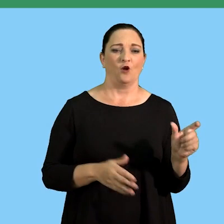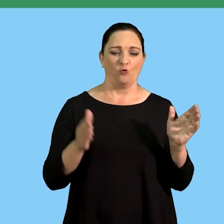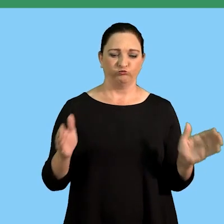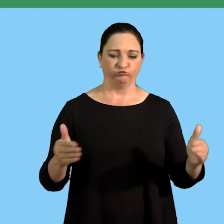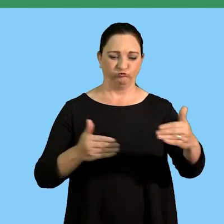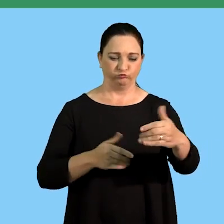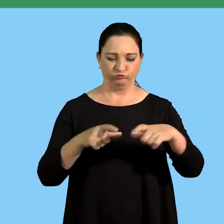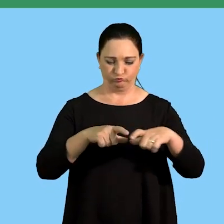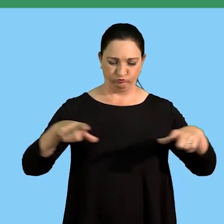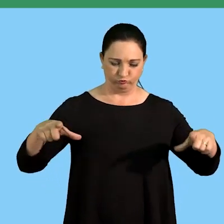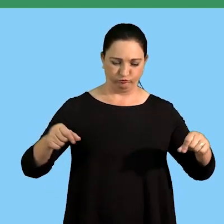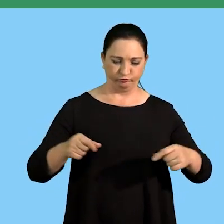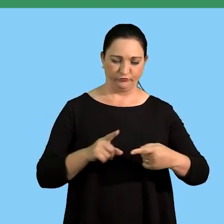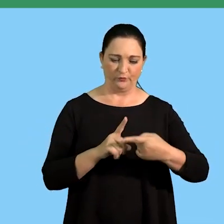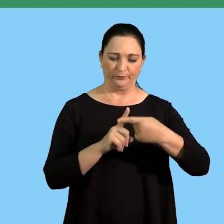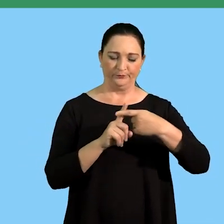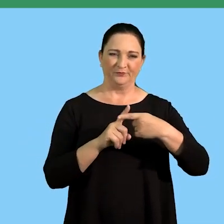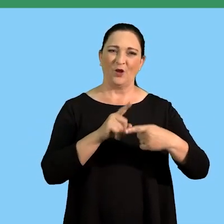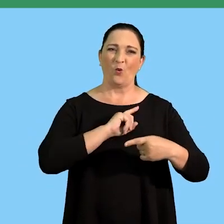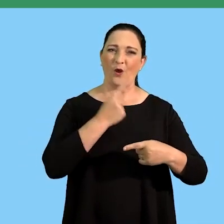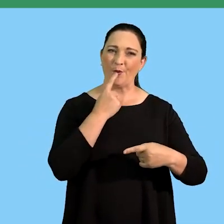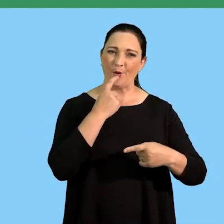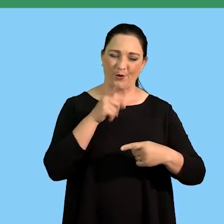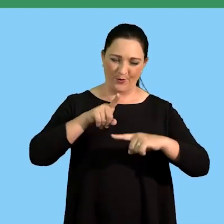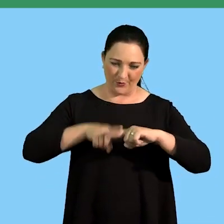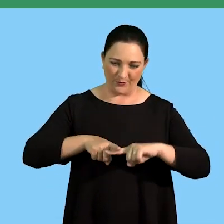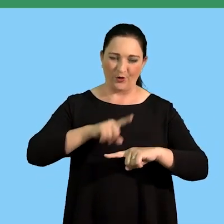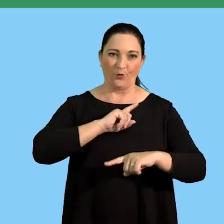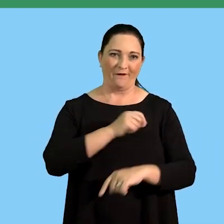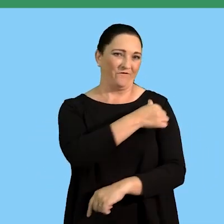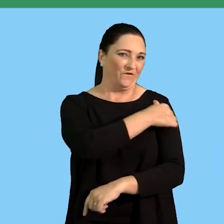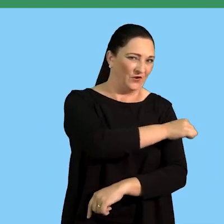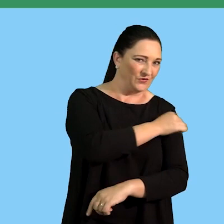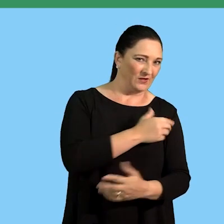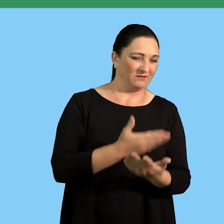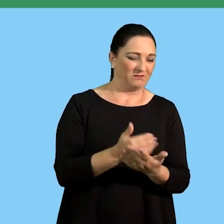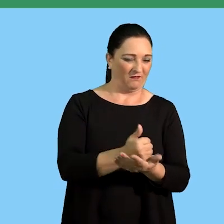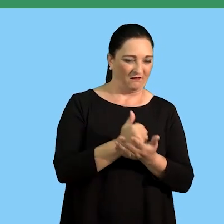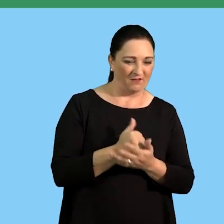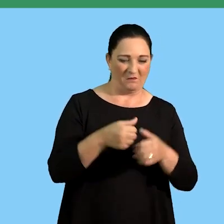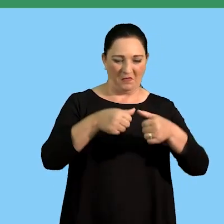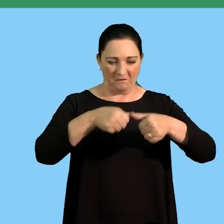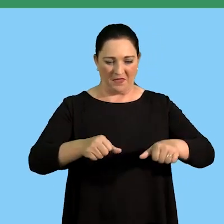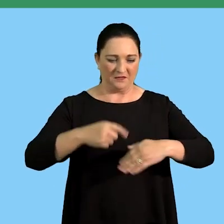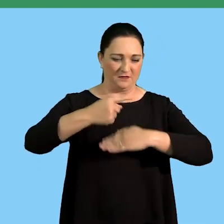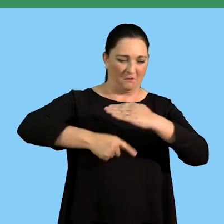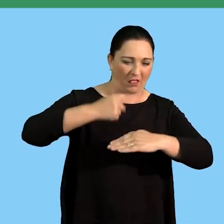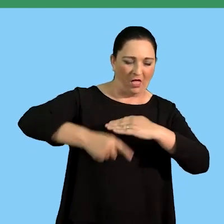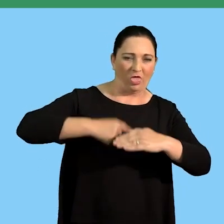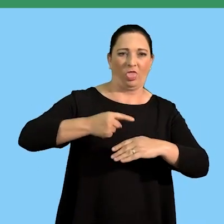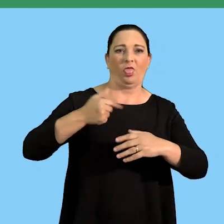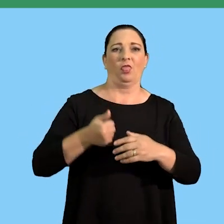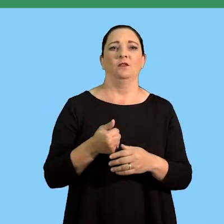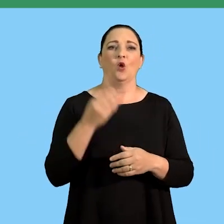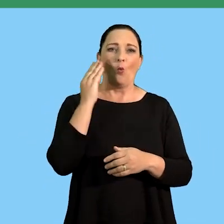aid kit, which is defined as a small box containing items such as your bandages, the plasters,